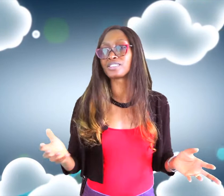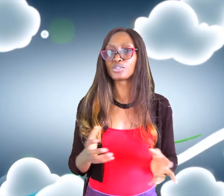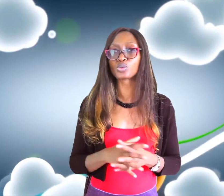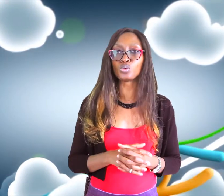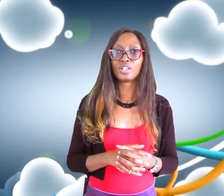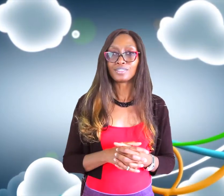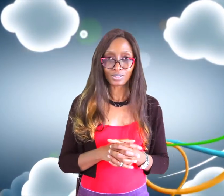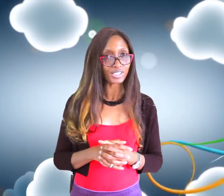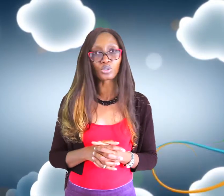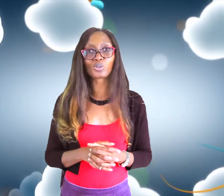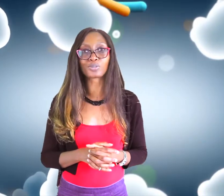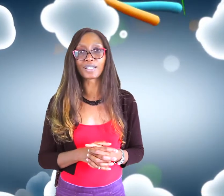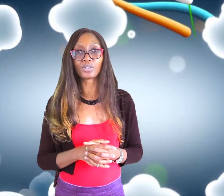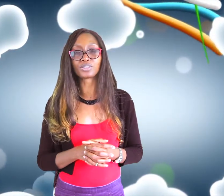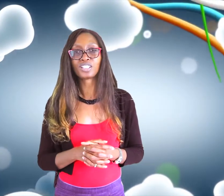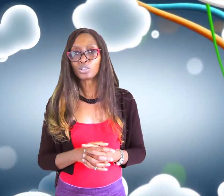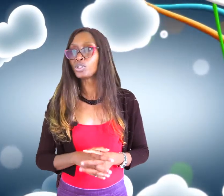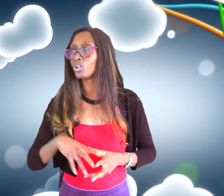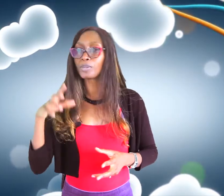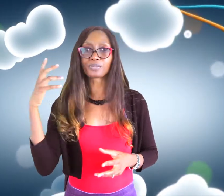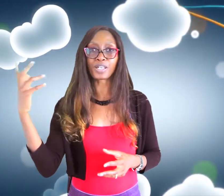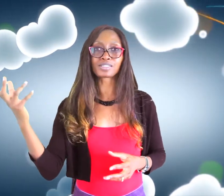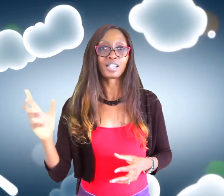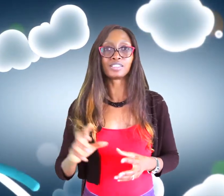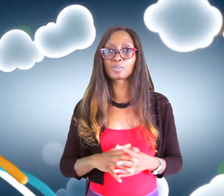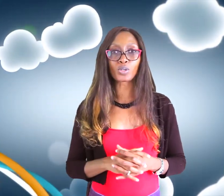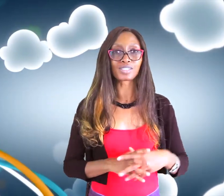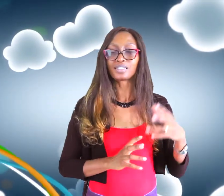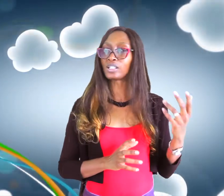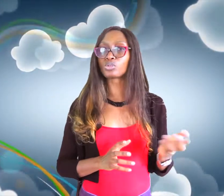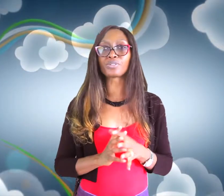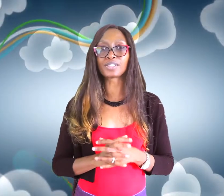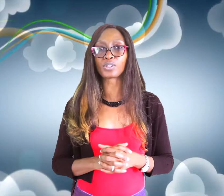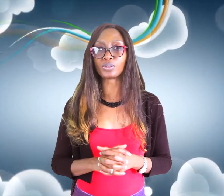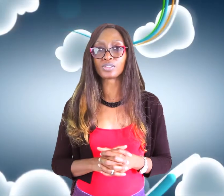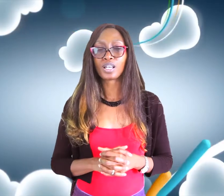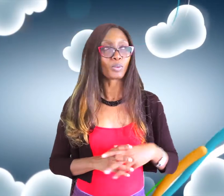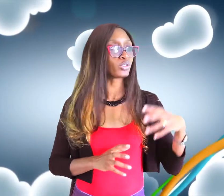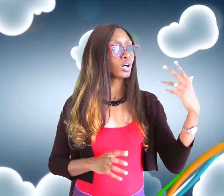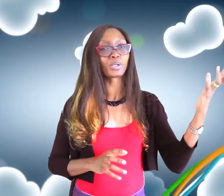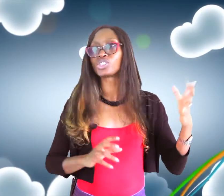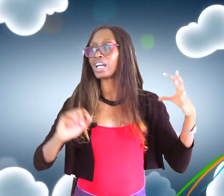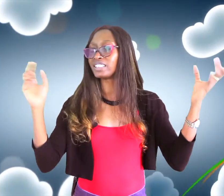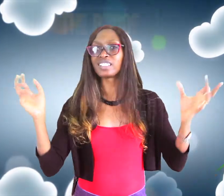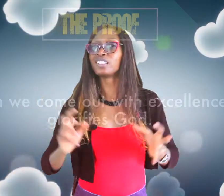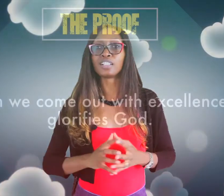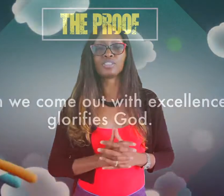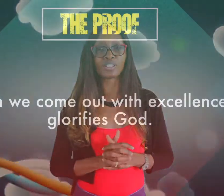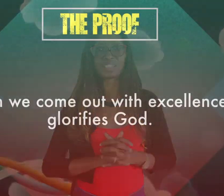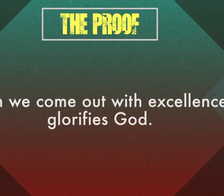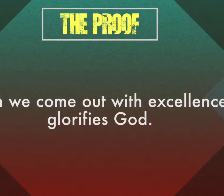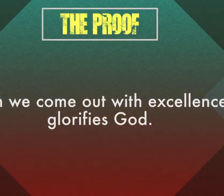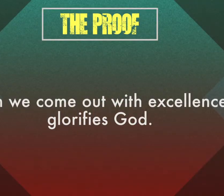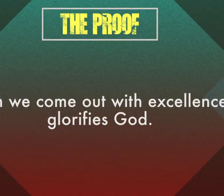come out first in school, does that not glorify God? When you come out first in sports, that glorifies God. When you come out shining